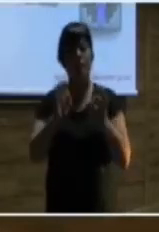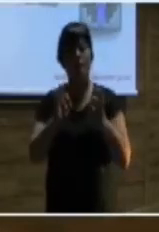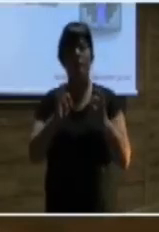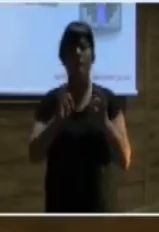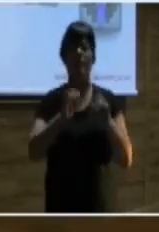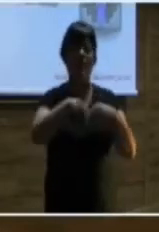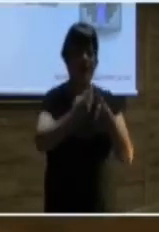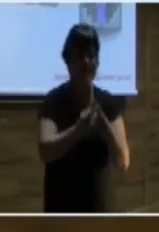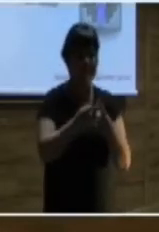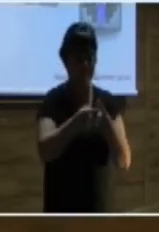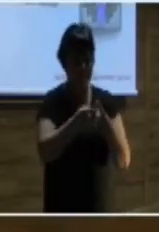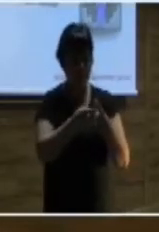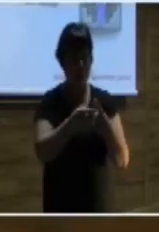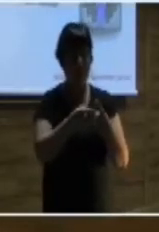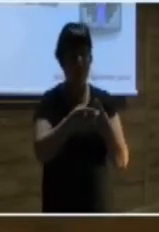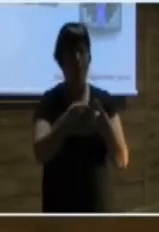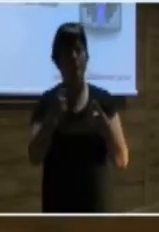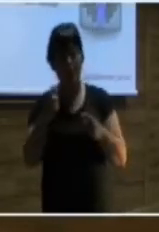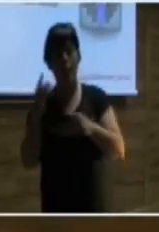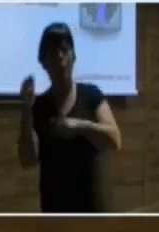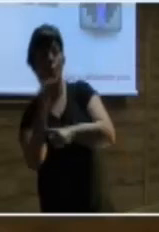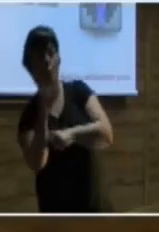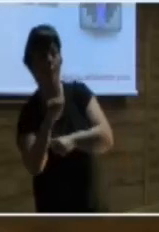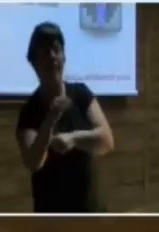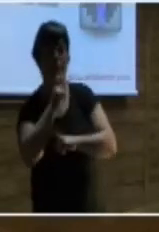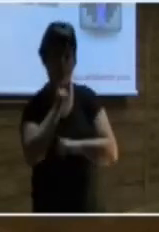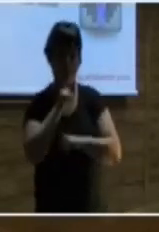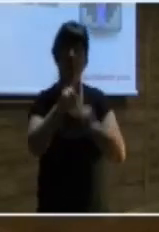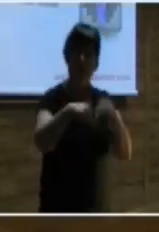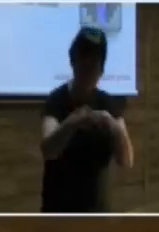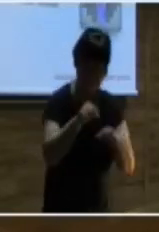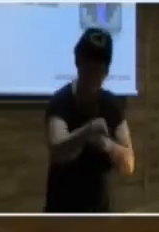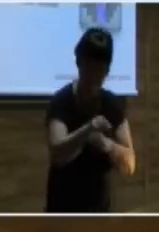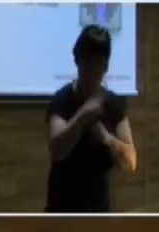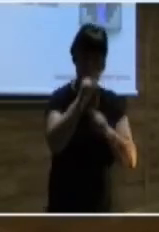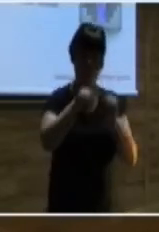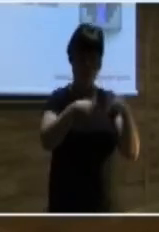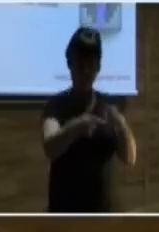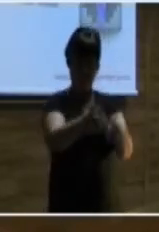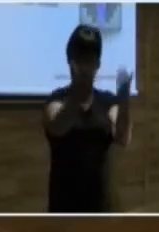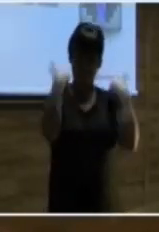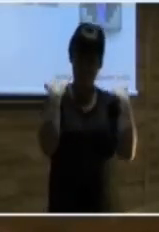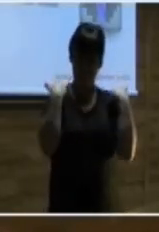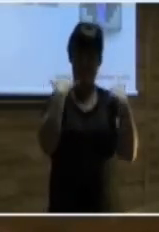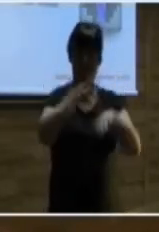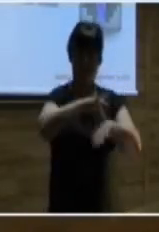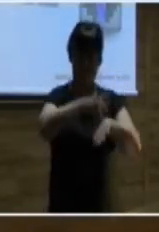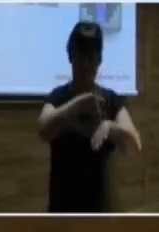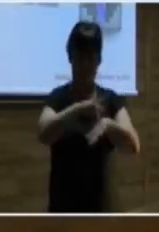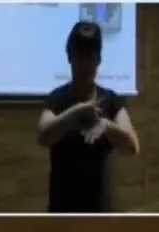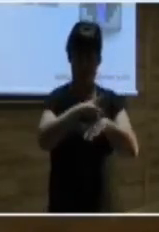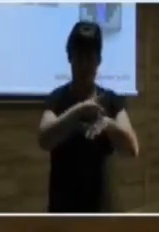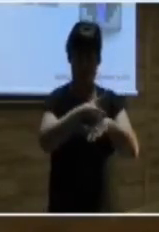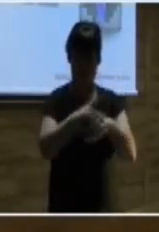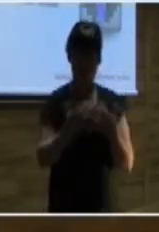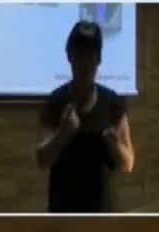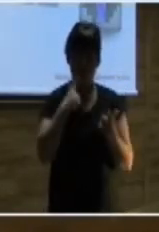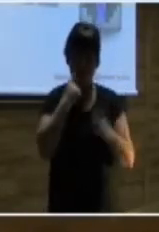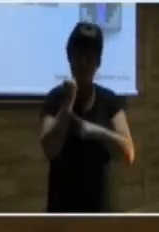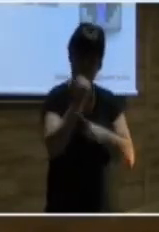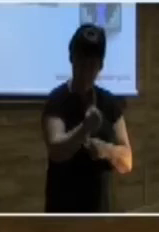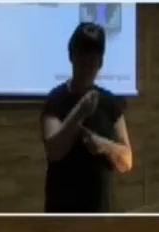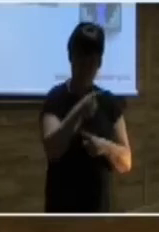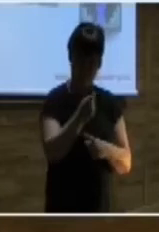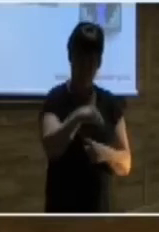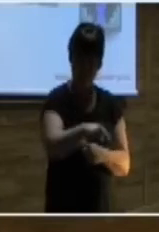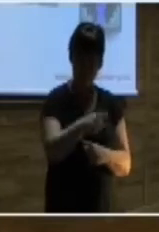before, it is the families that carry the burden of the disease, and they need to be supported. They need to be supported in training and